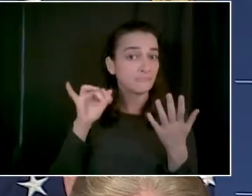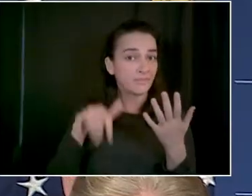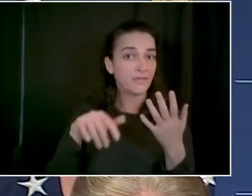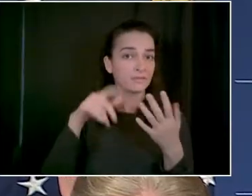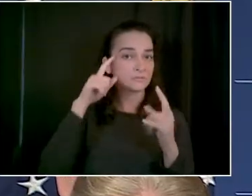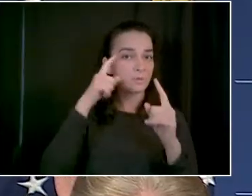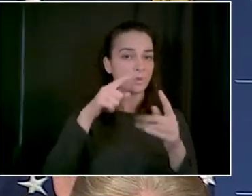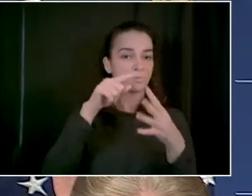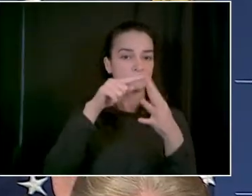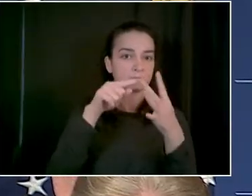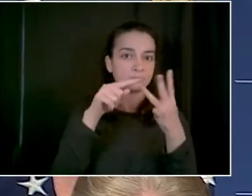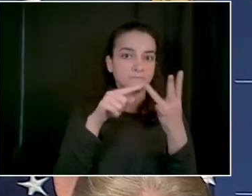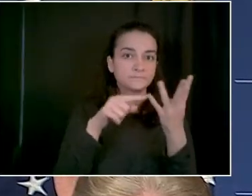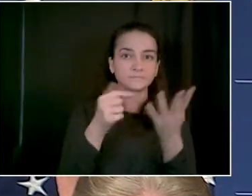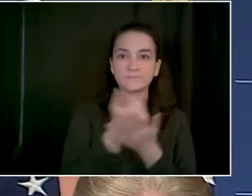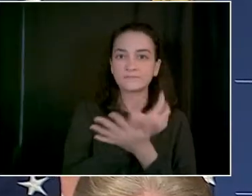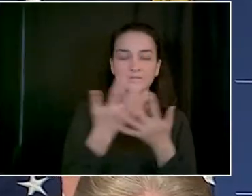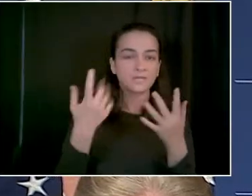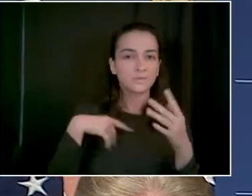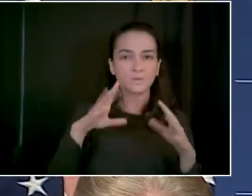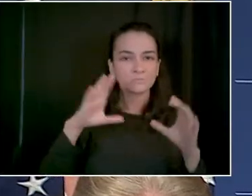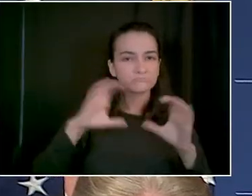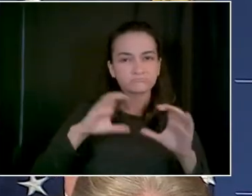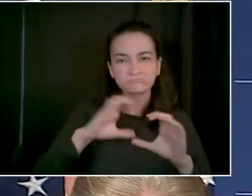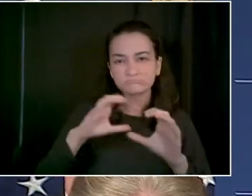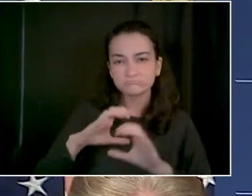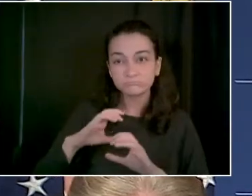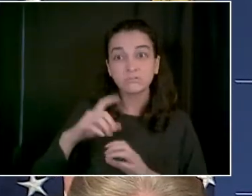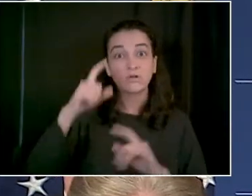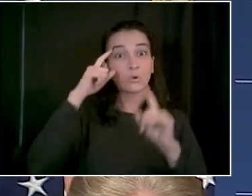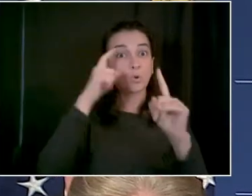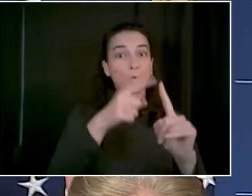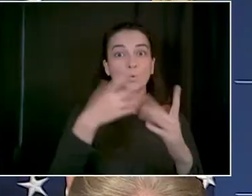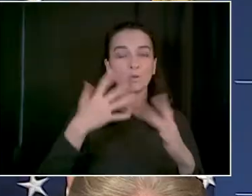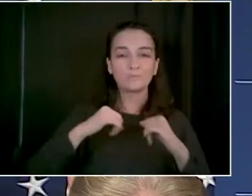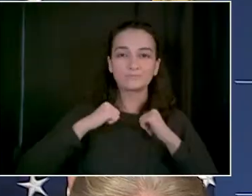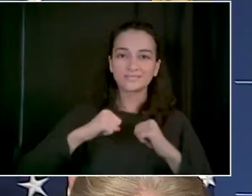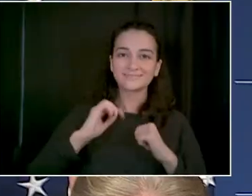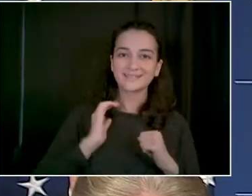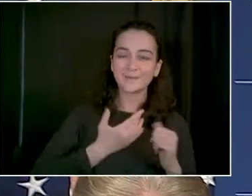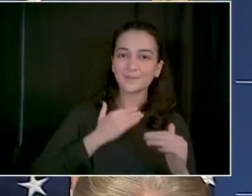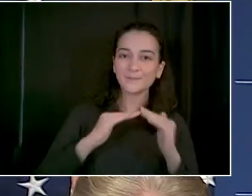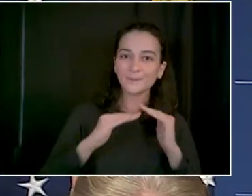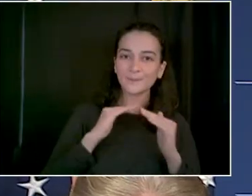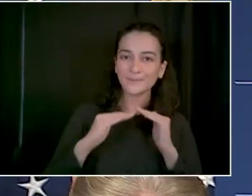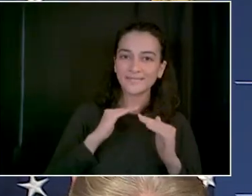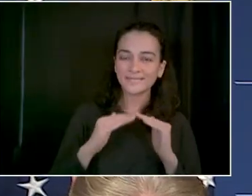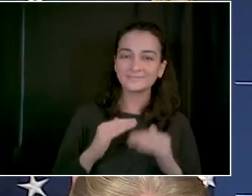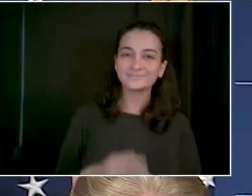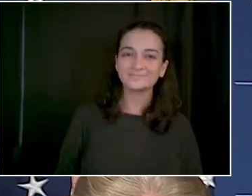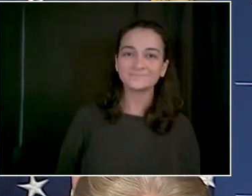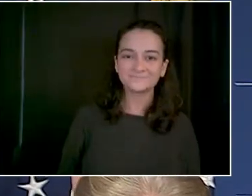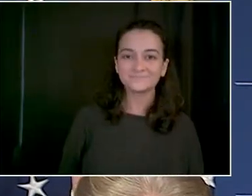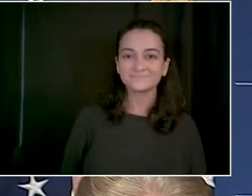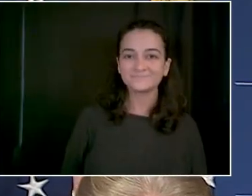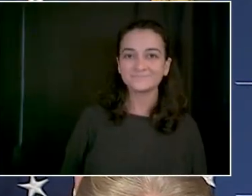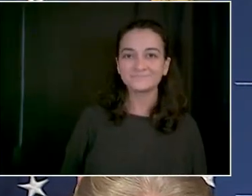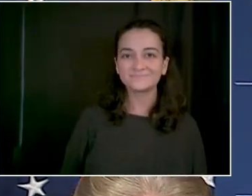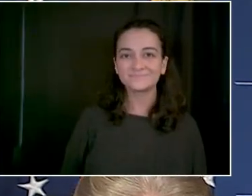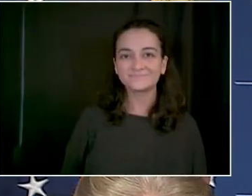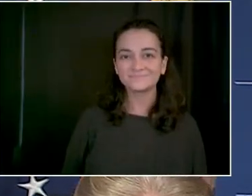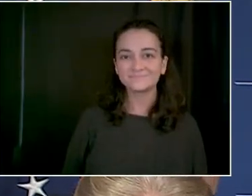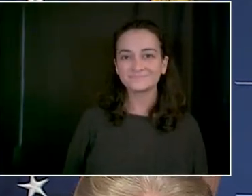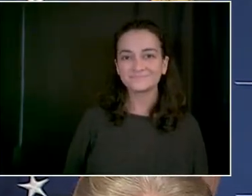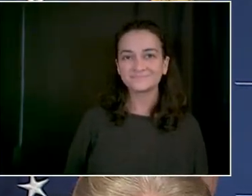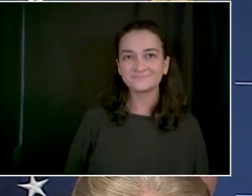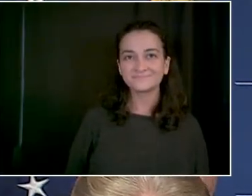to protect the surroundings of people. How about protecting the victims of people? And So what do you want to see change? I mean, talk to the